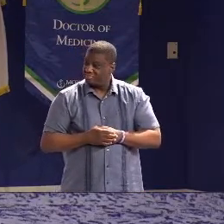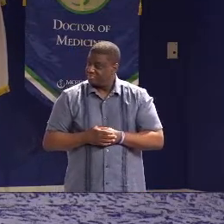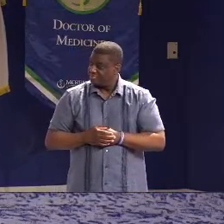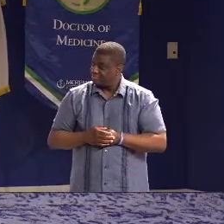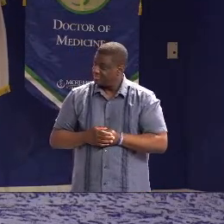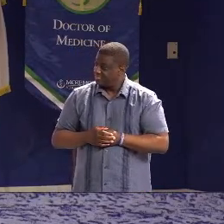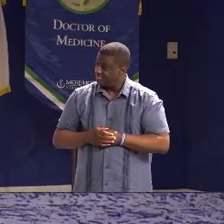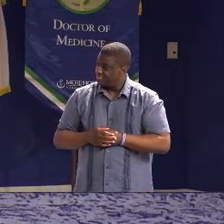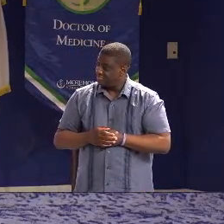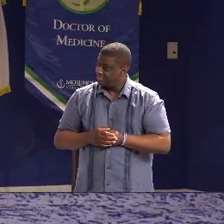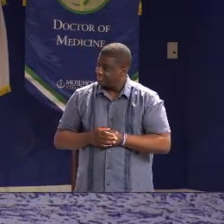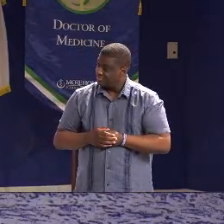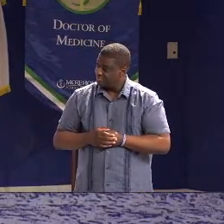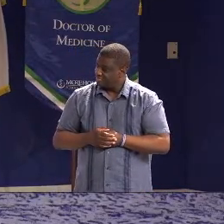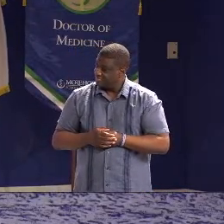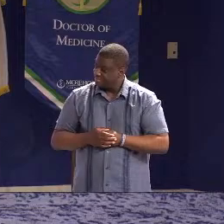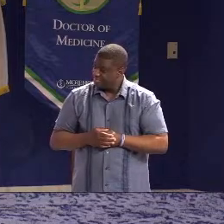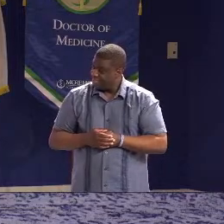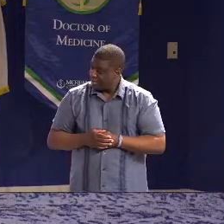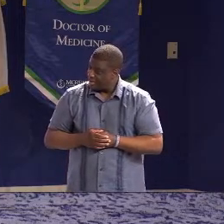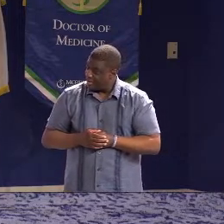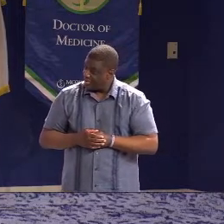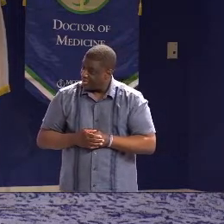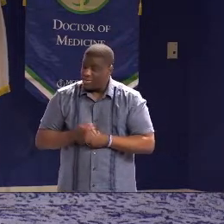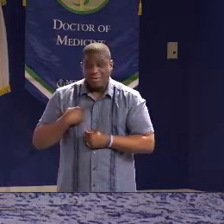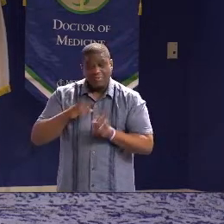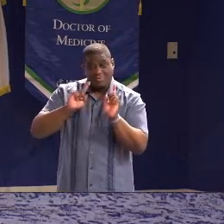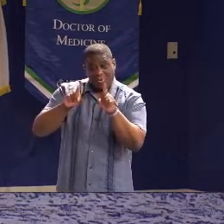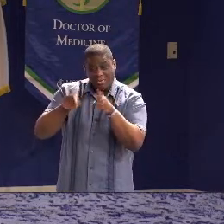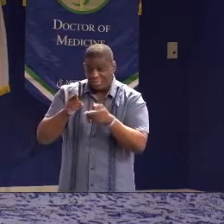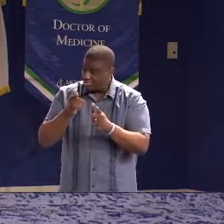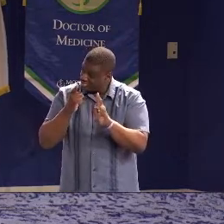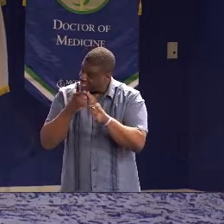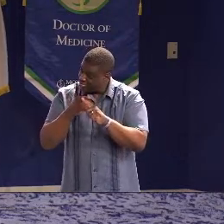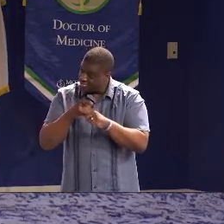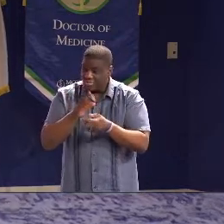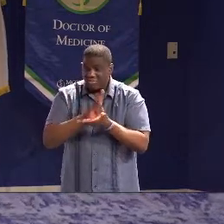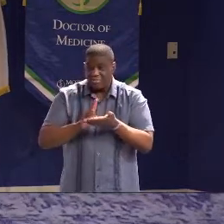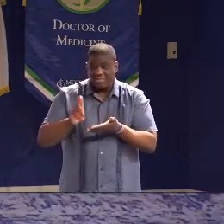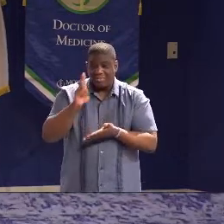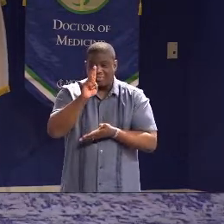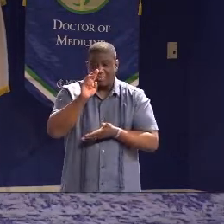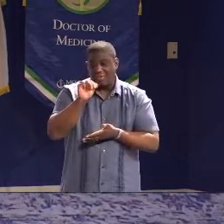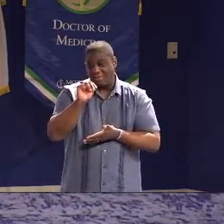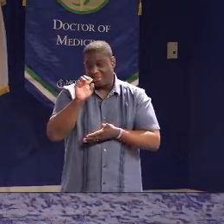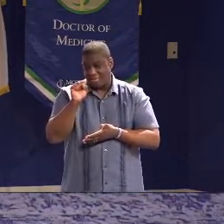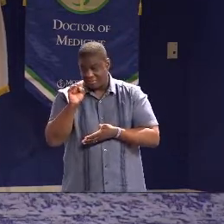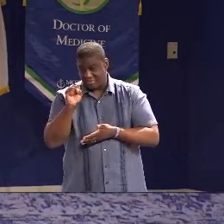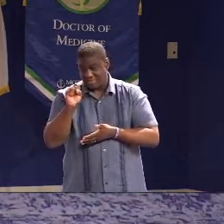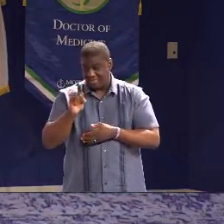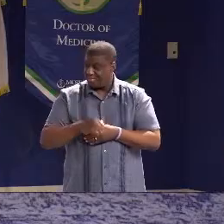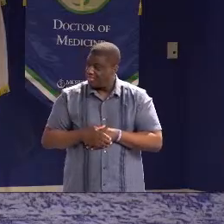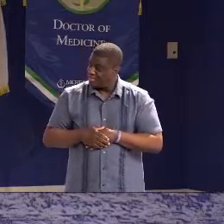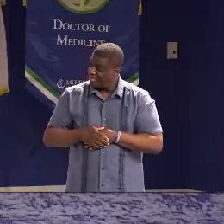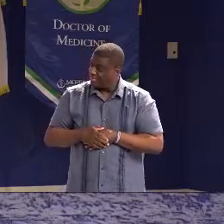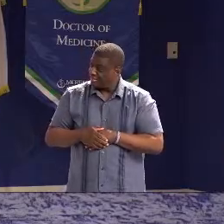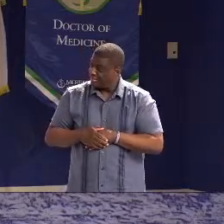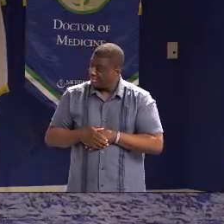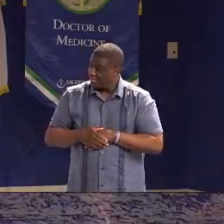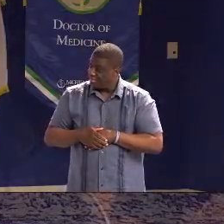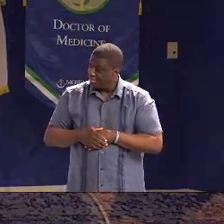here. Oh yeah, I'm going to University of Massachusetts Chan. Thank